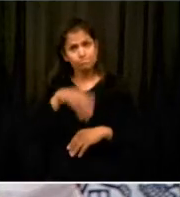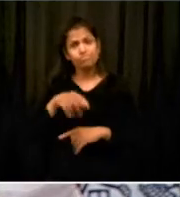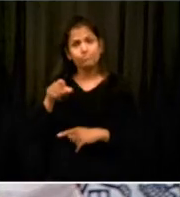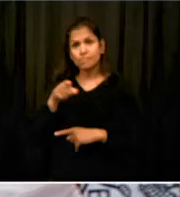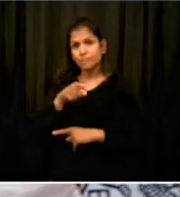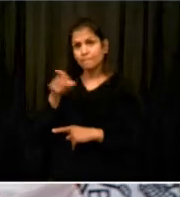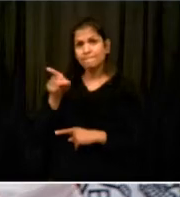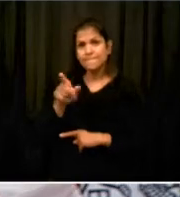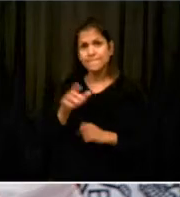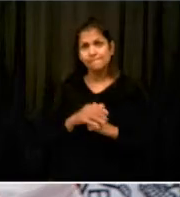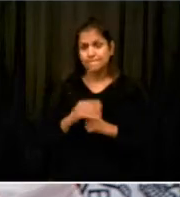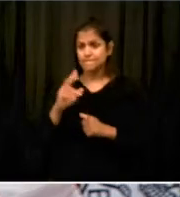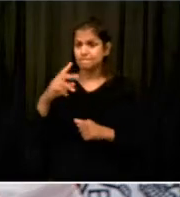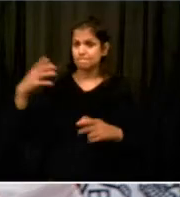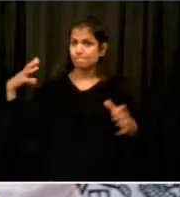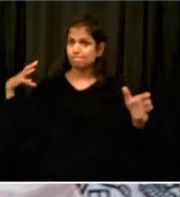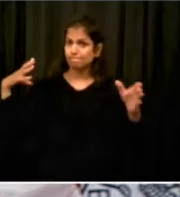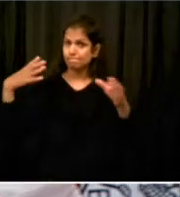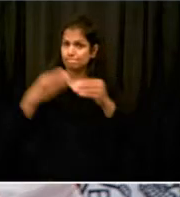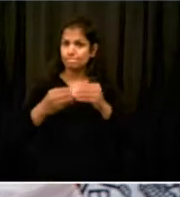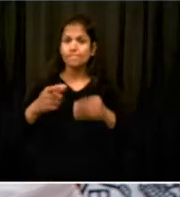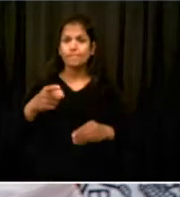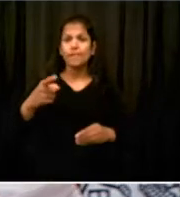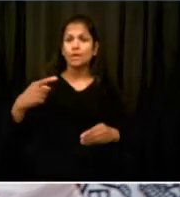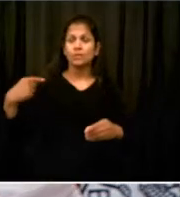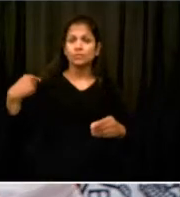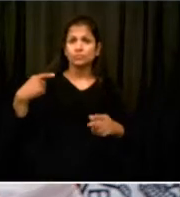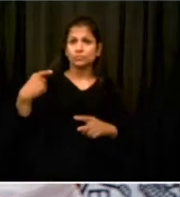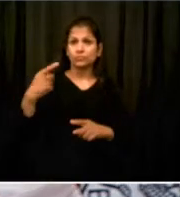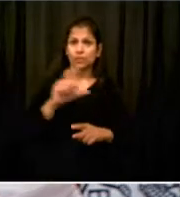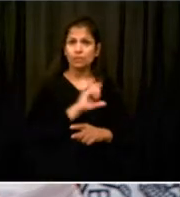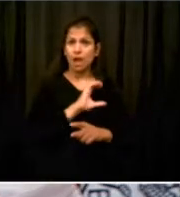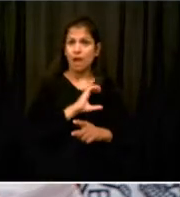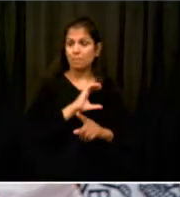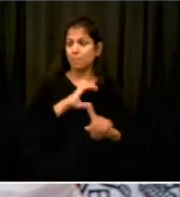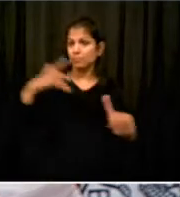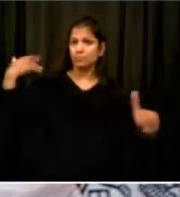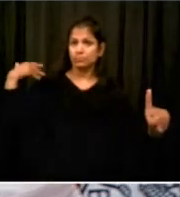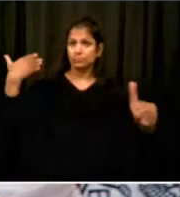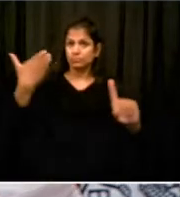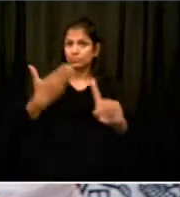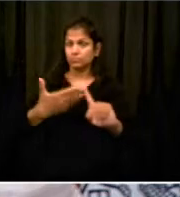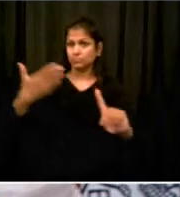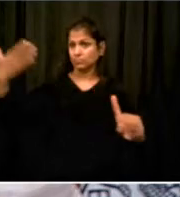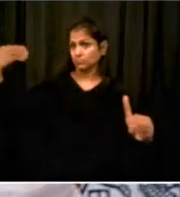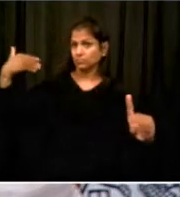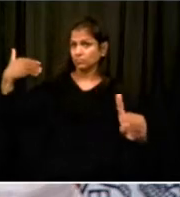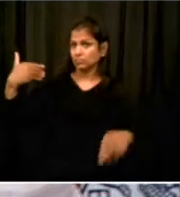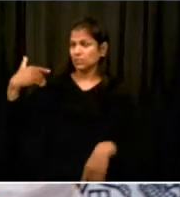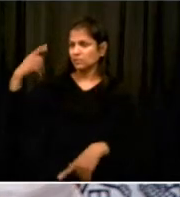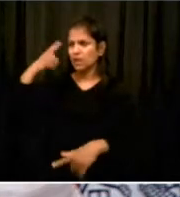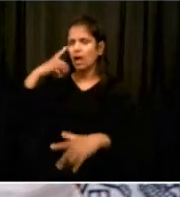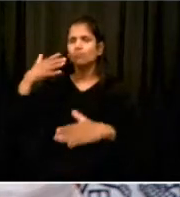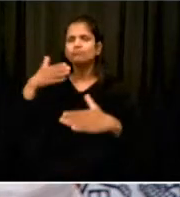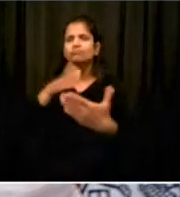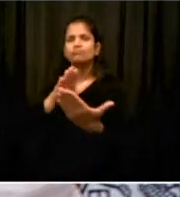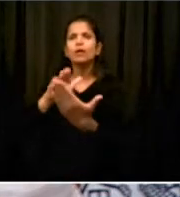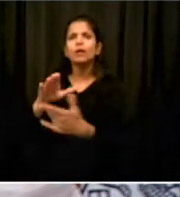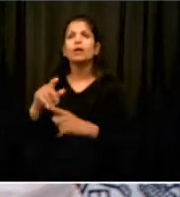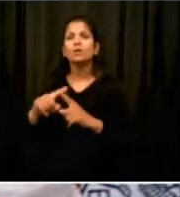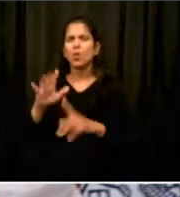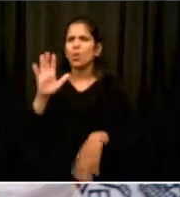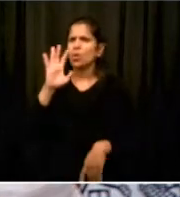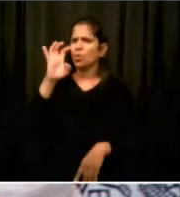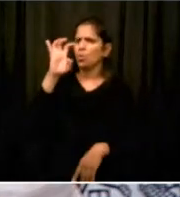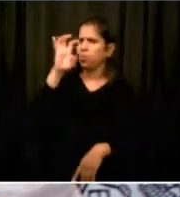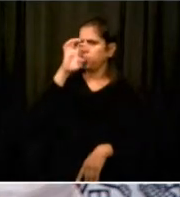punitive. Remember the residue of what we saw: high arrest strategy, high stop and frisk